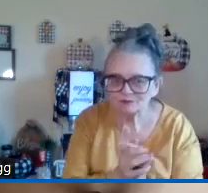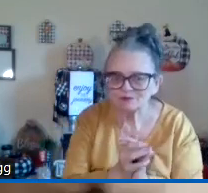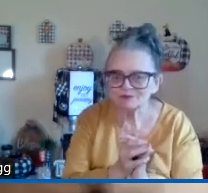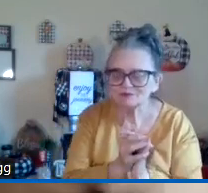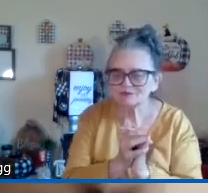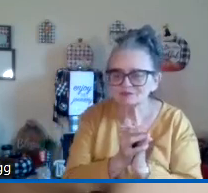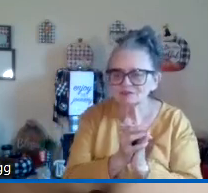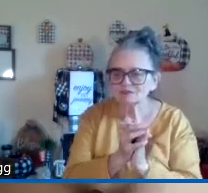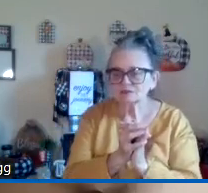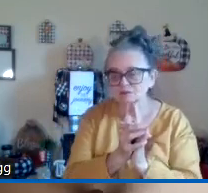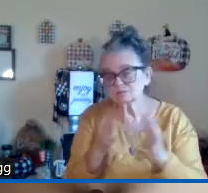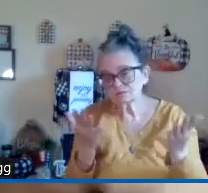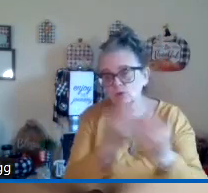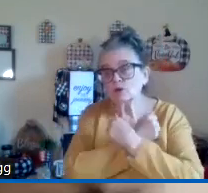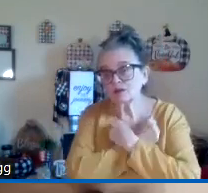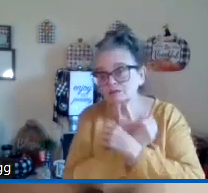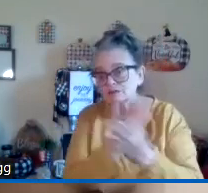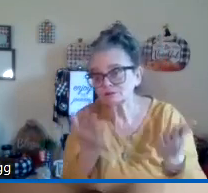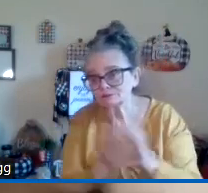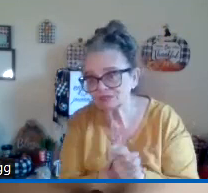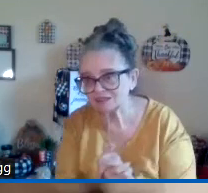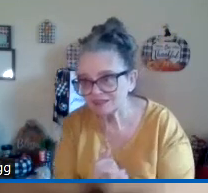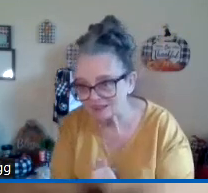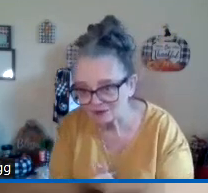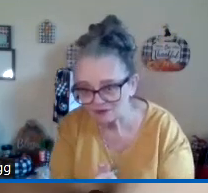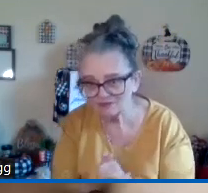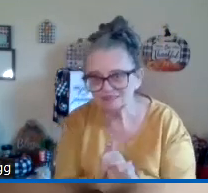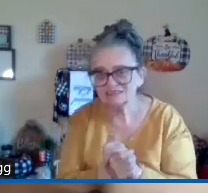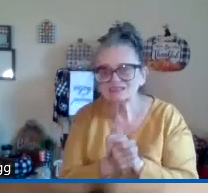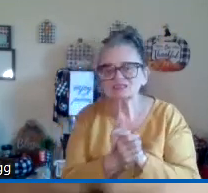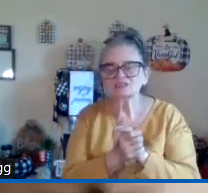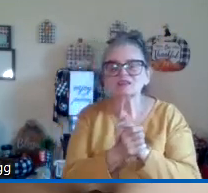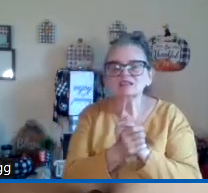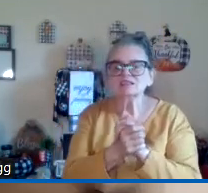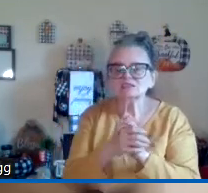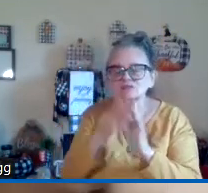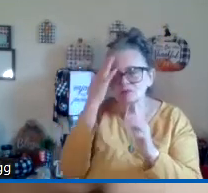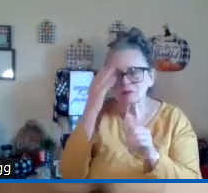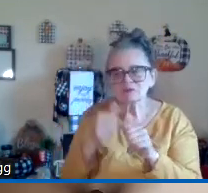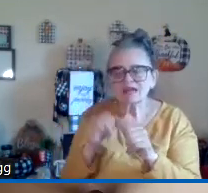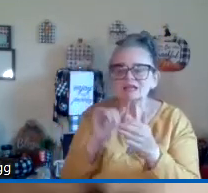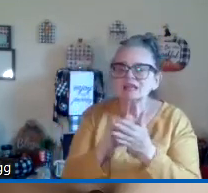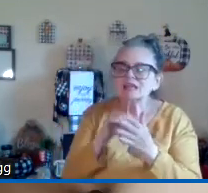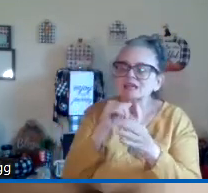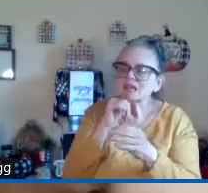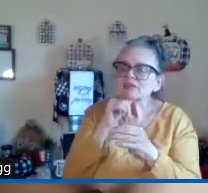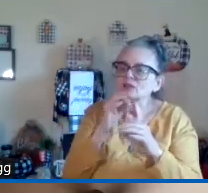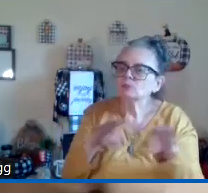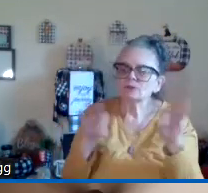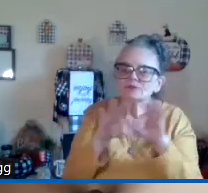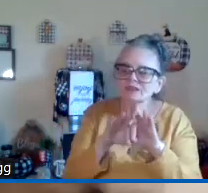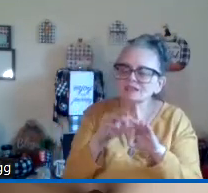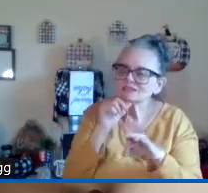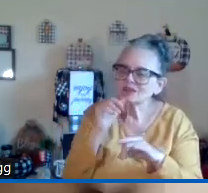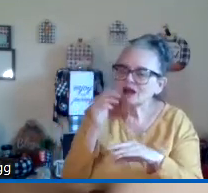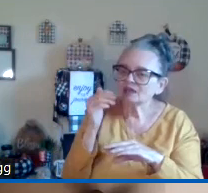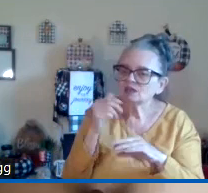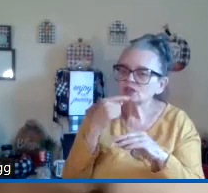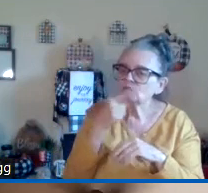through judgment, will establish the land. You know that when there's a king, that the king,